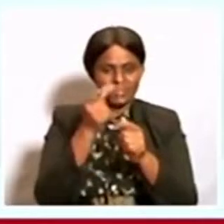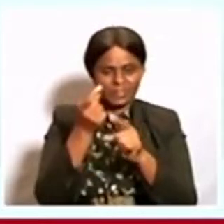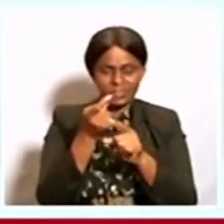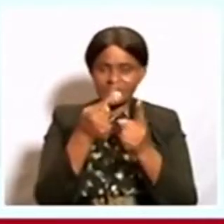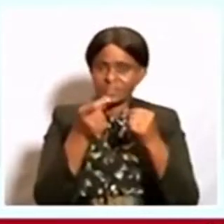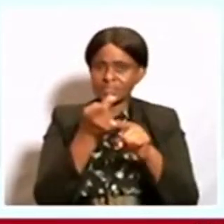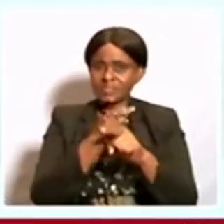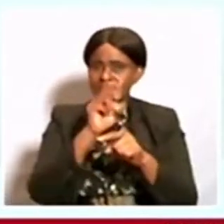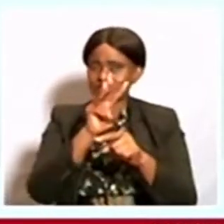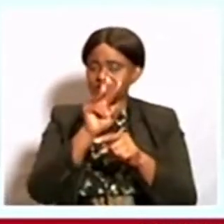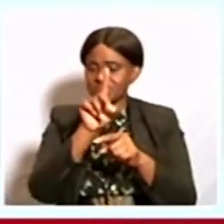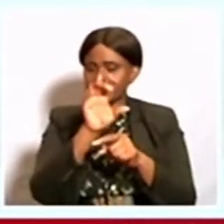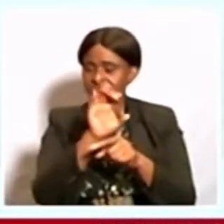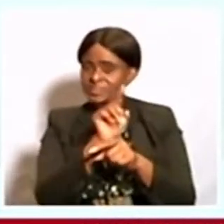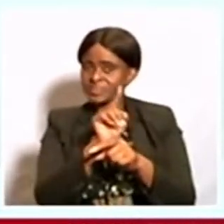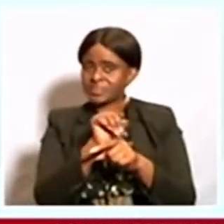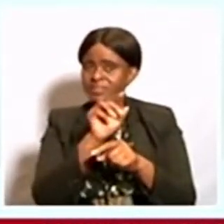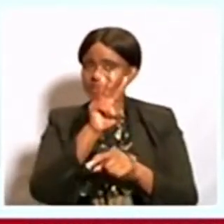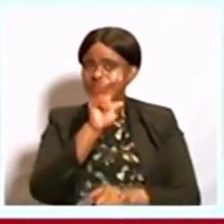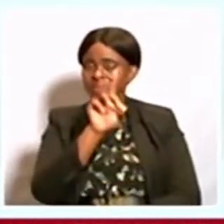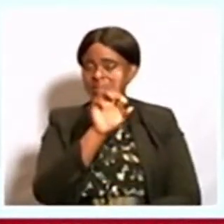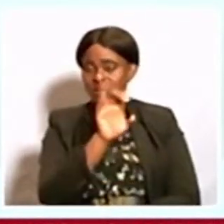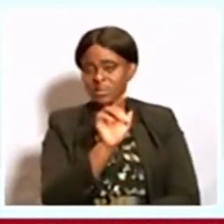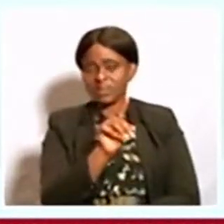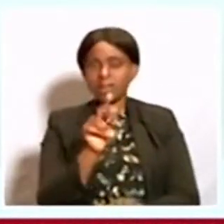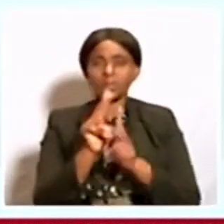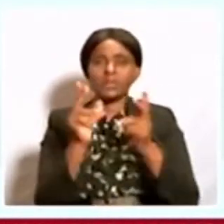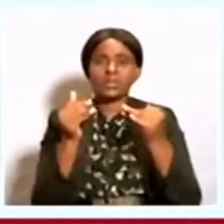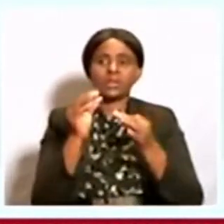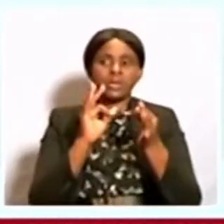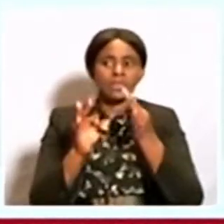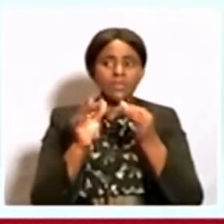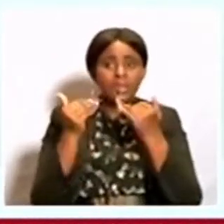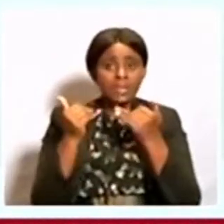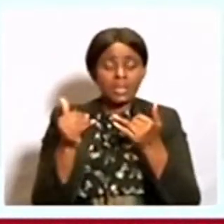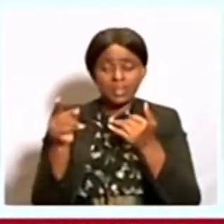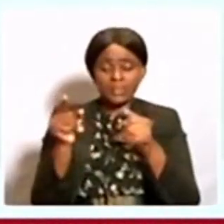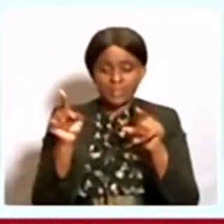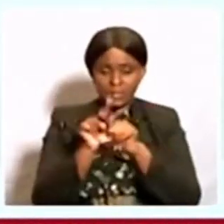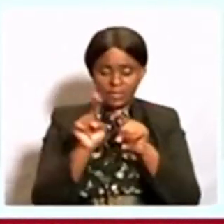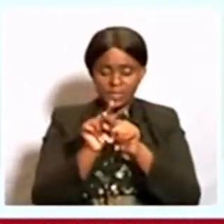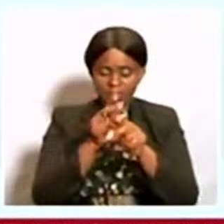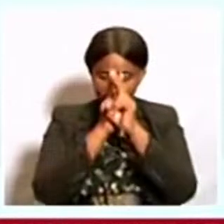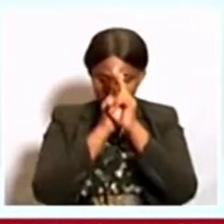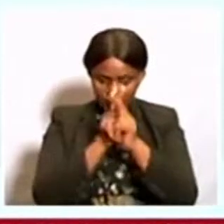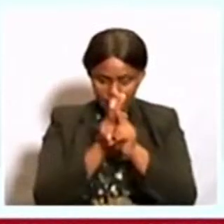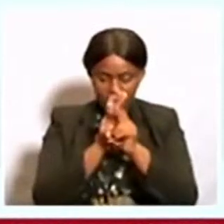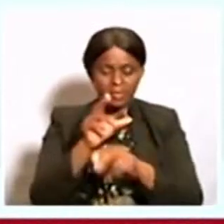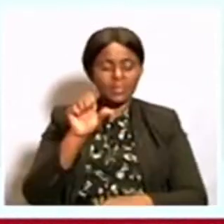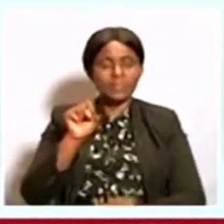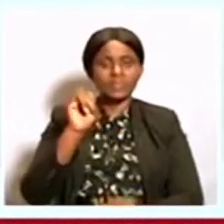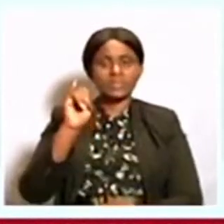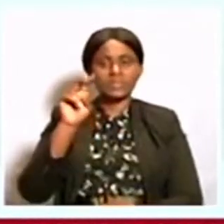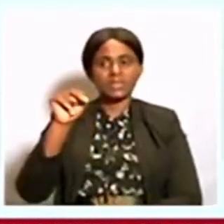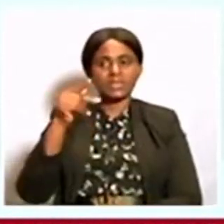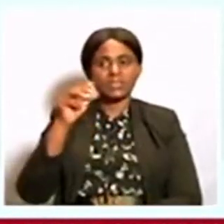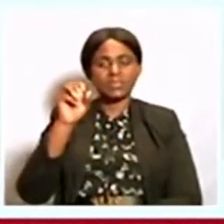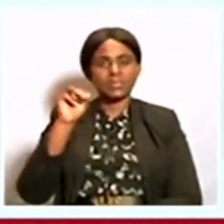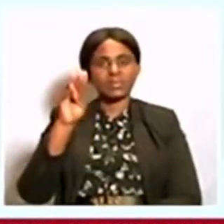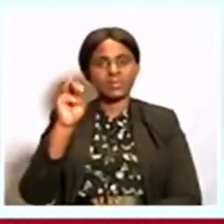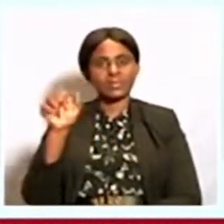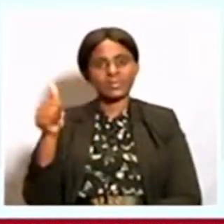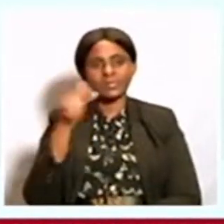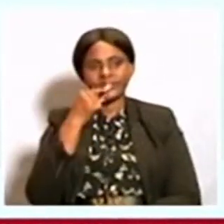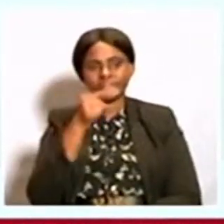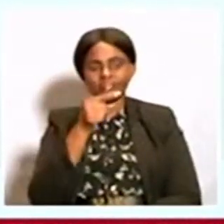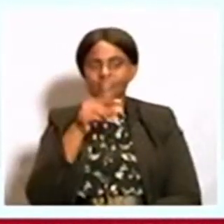World Development Committee, WDCs. So if, like Honorable Ngombe is saying, if a child